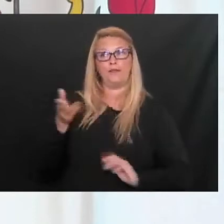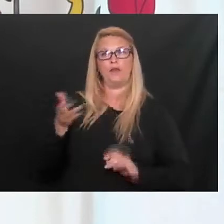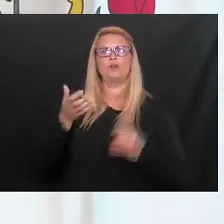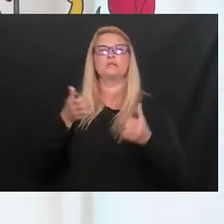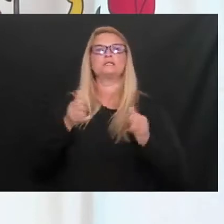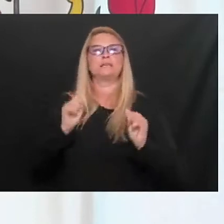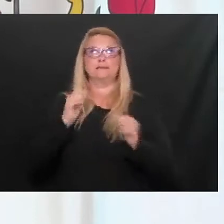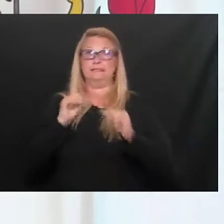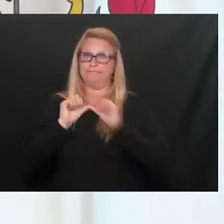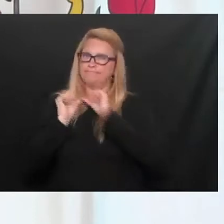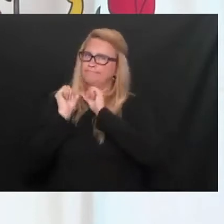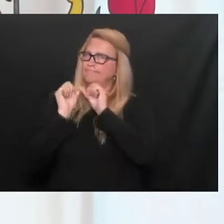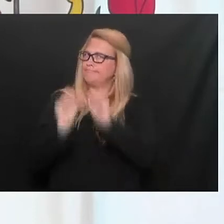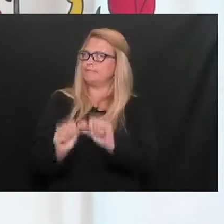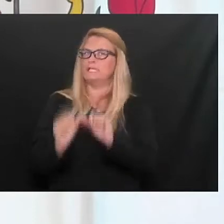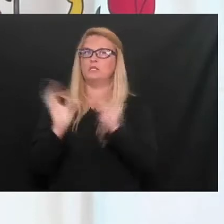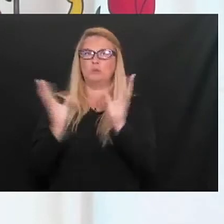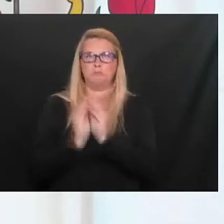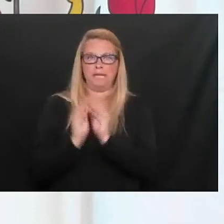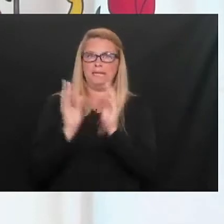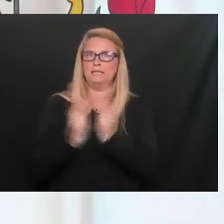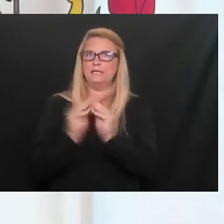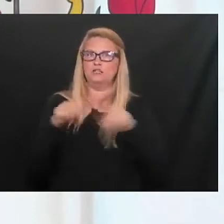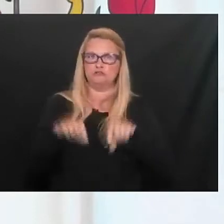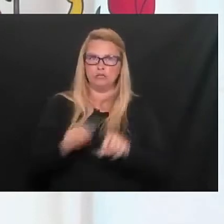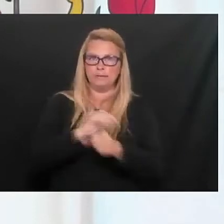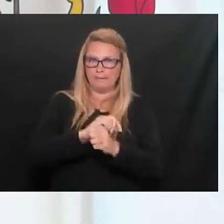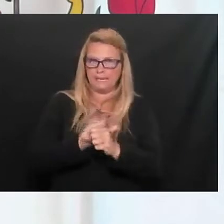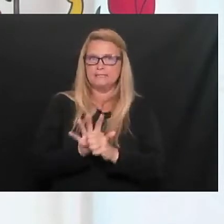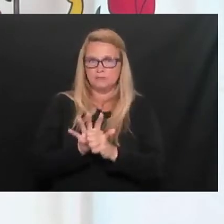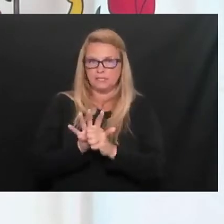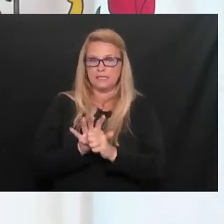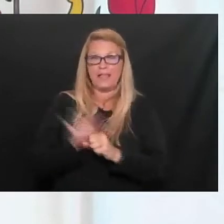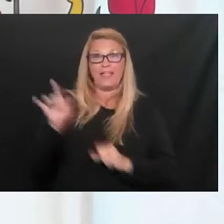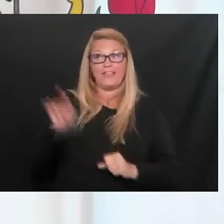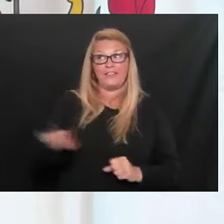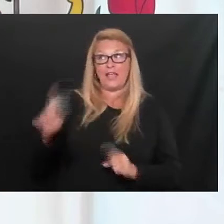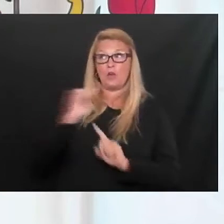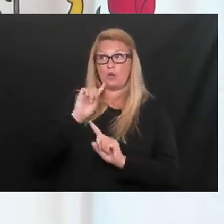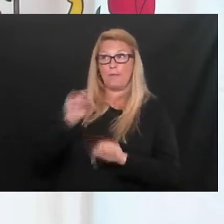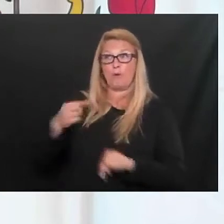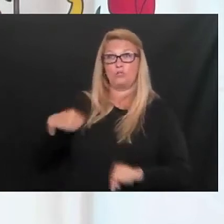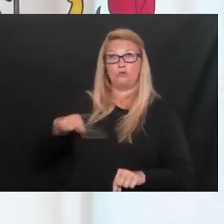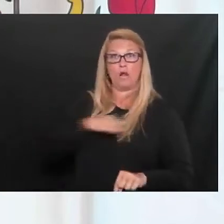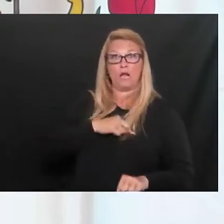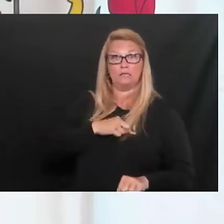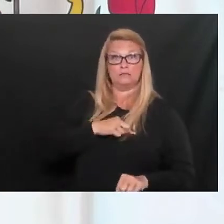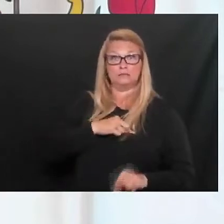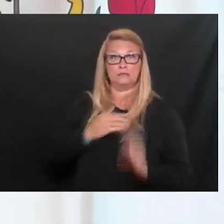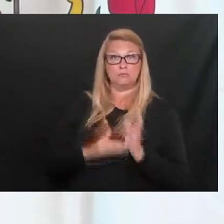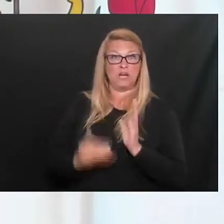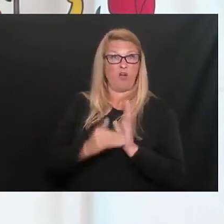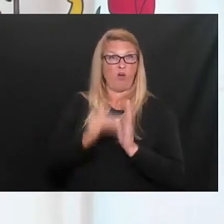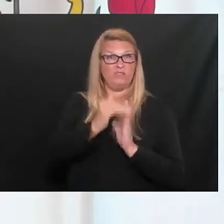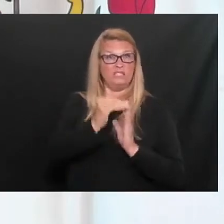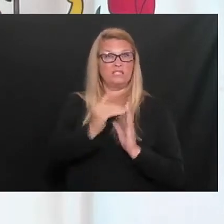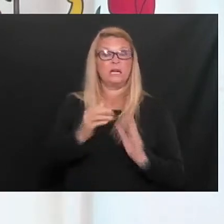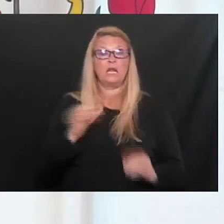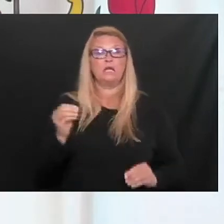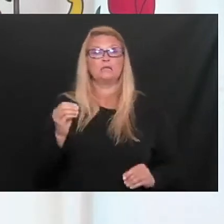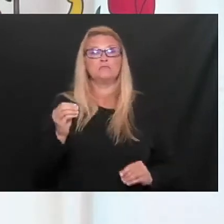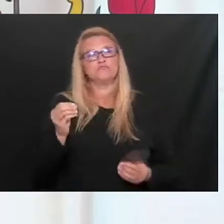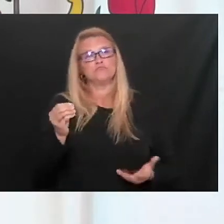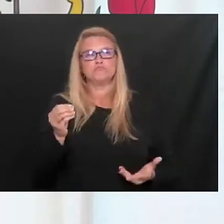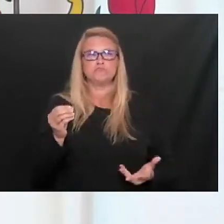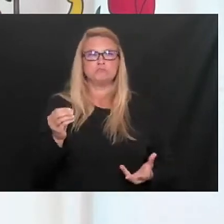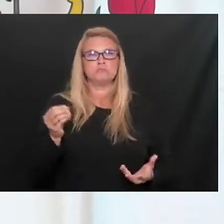to meet through all this and everything, through all the pandemic. They report to us from time to time and everything, and we you